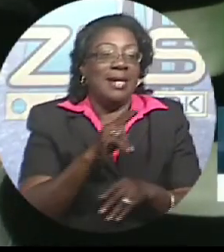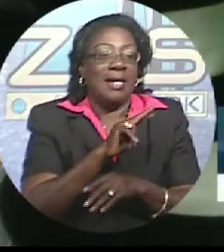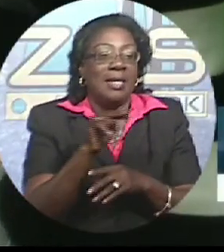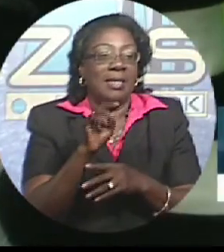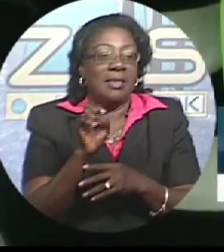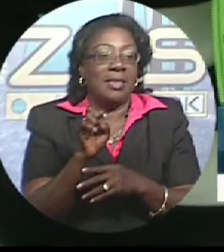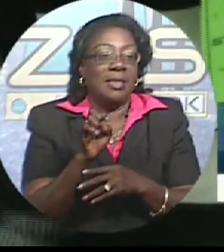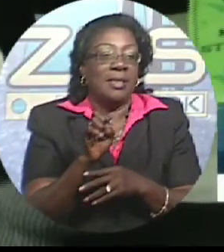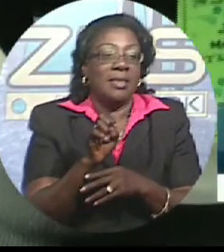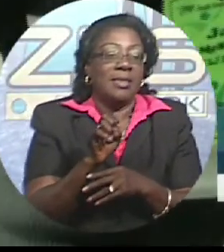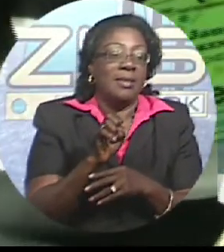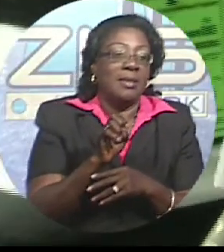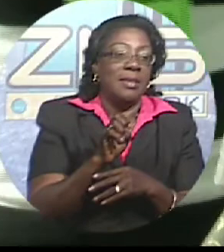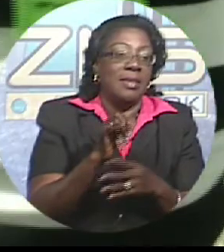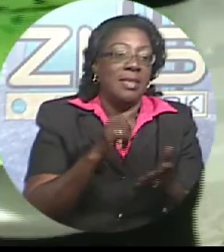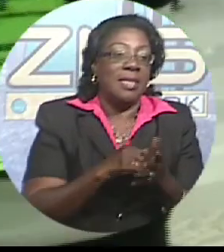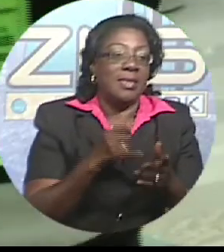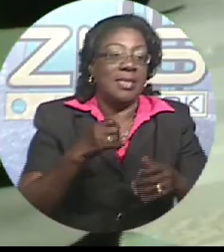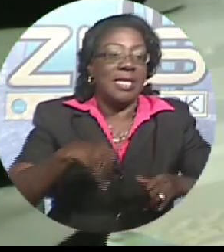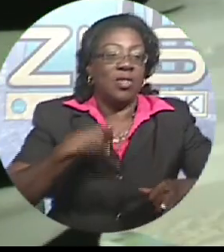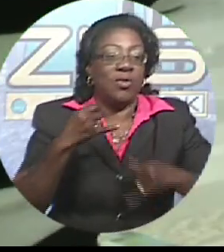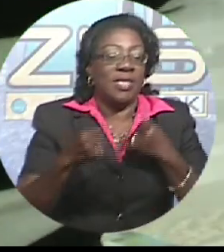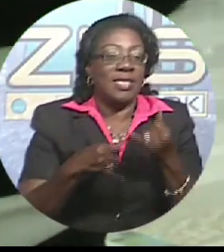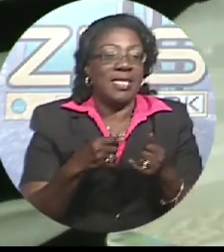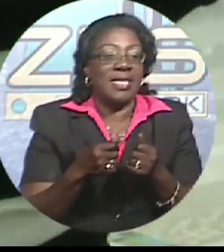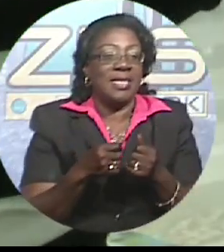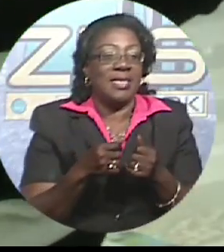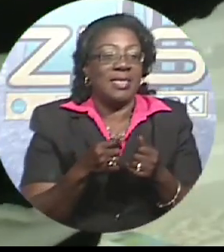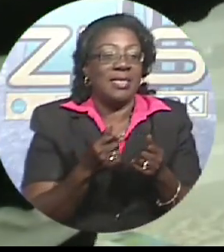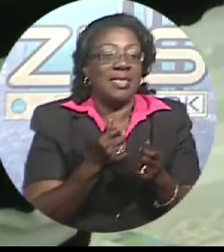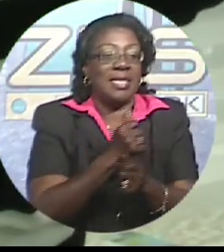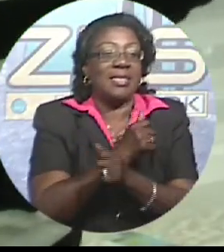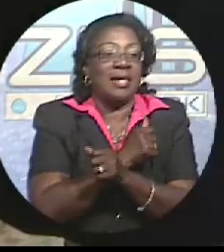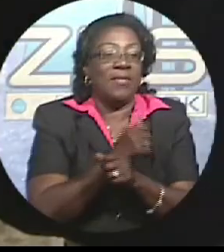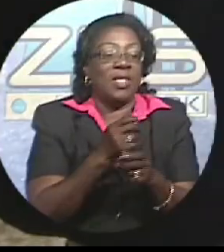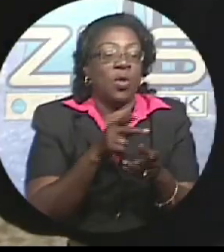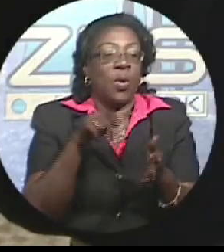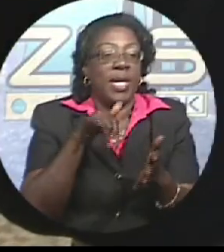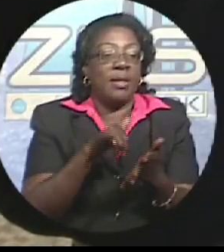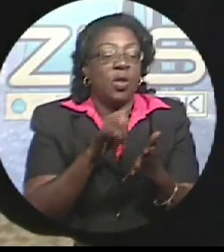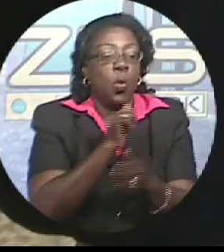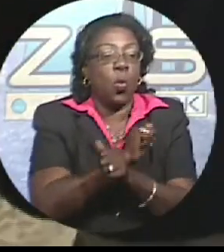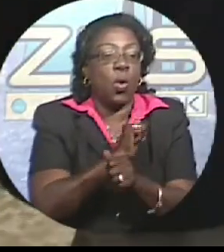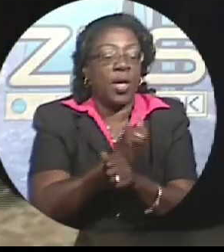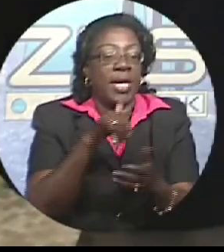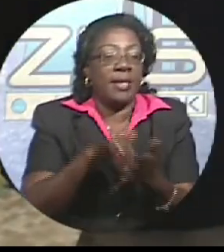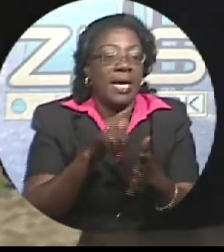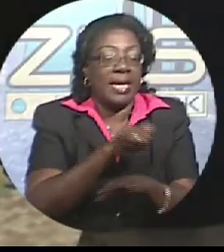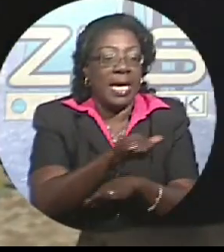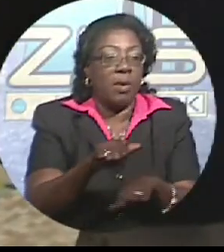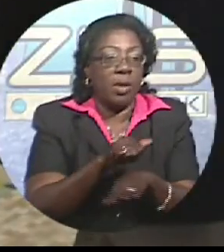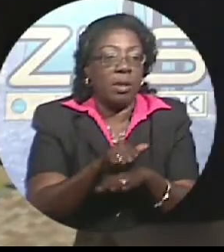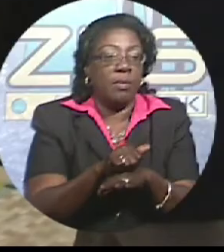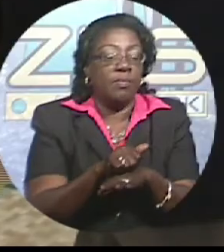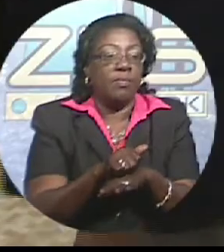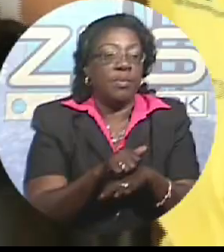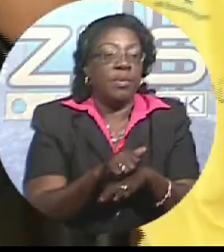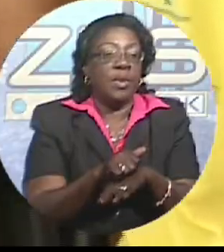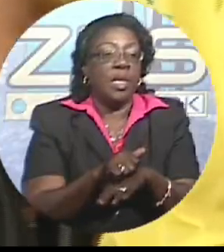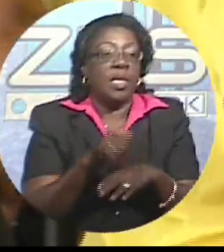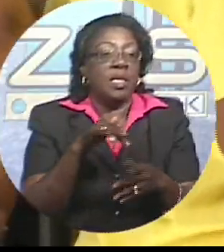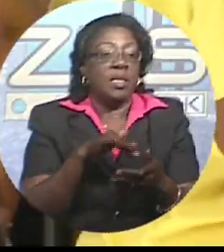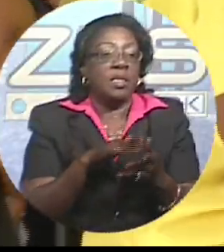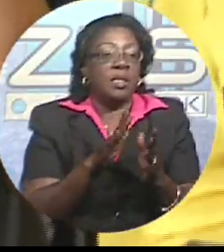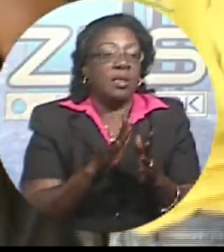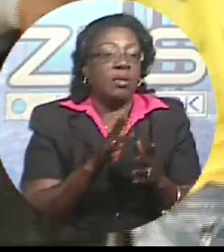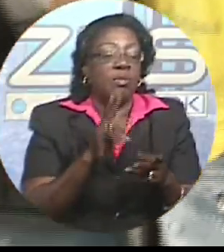and Criminal Minds and stuff like that. It's interesting to me, so I just want to go in that field. Besides all the college tours, the students will have time for fun too.